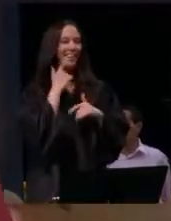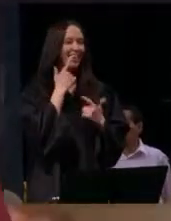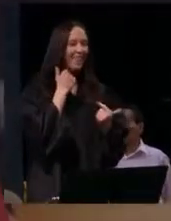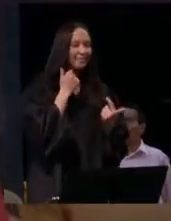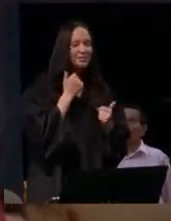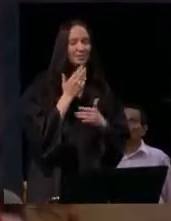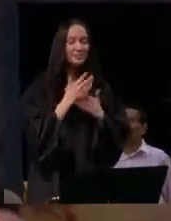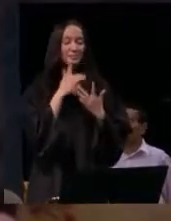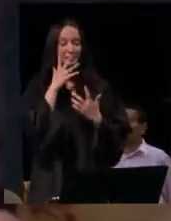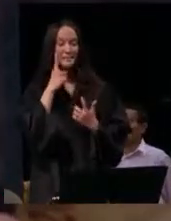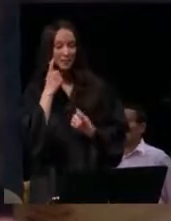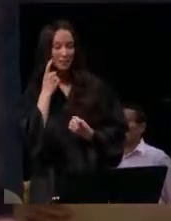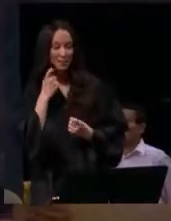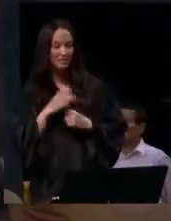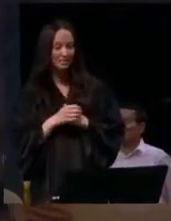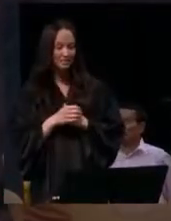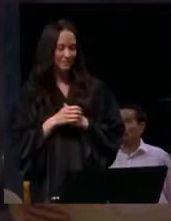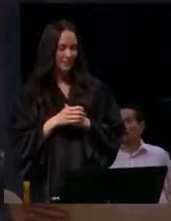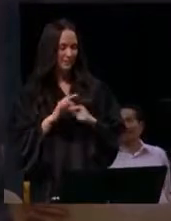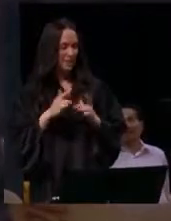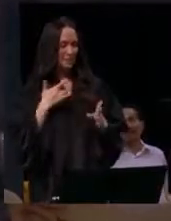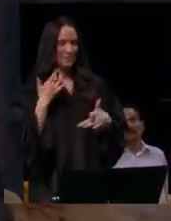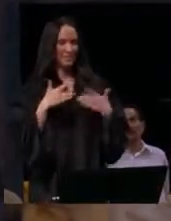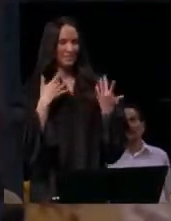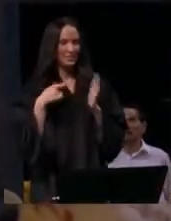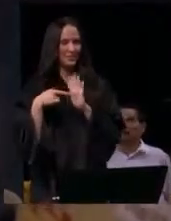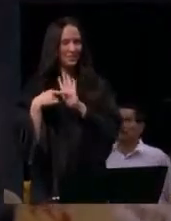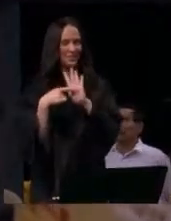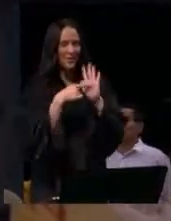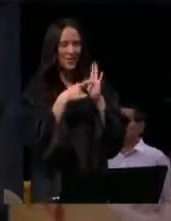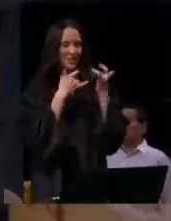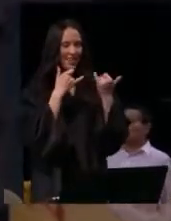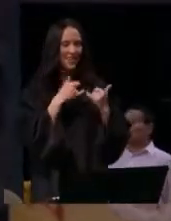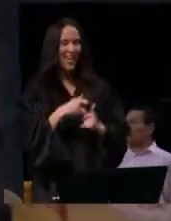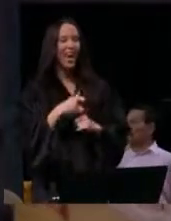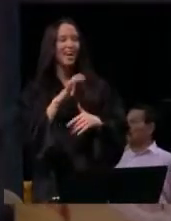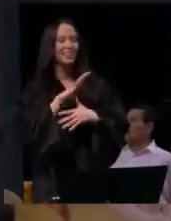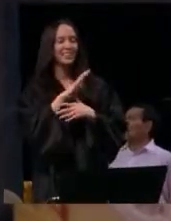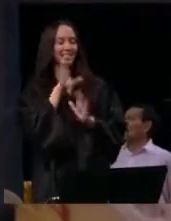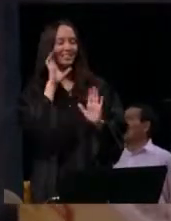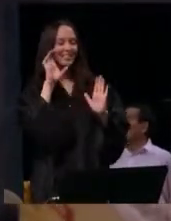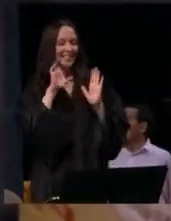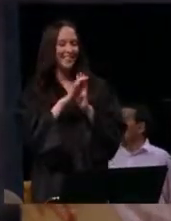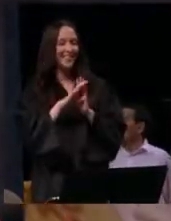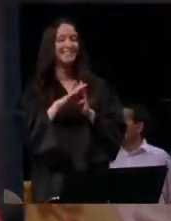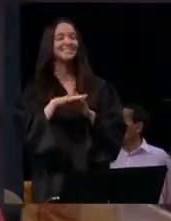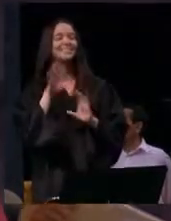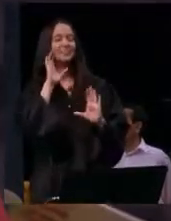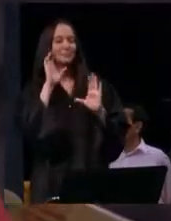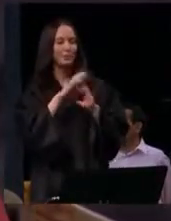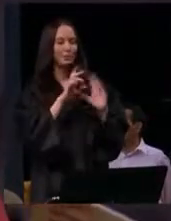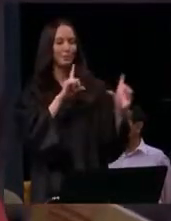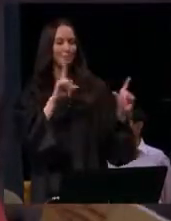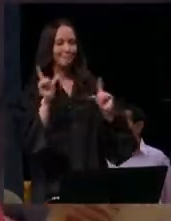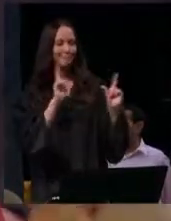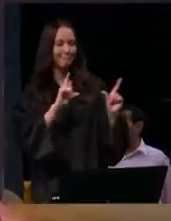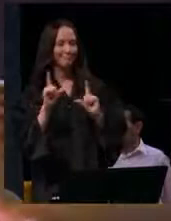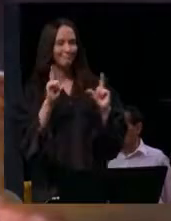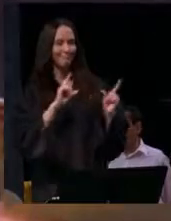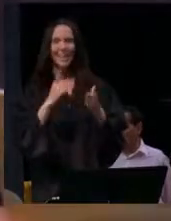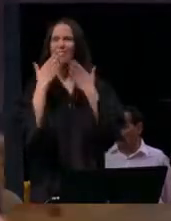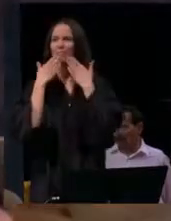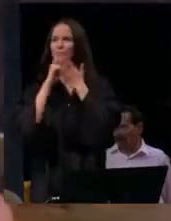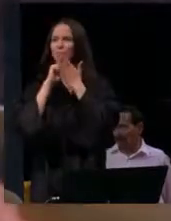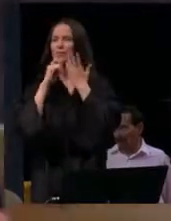some tears. I'm extremely excited to share with you at this time our senior class slideshow. A huge thank you goes to the